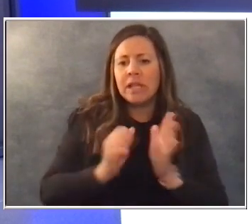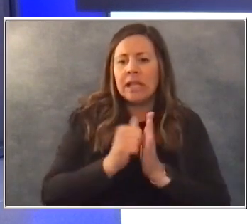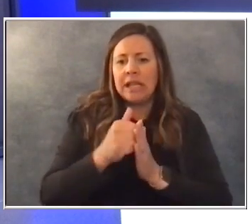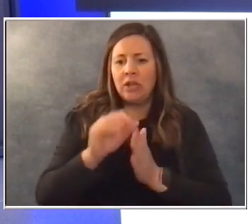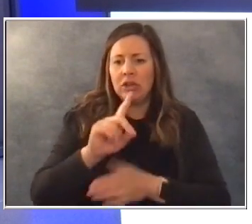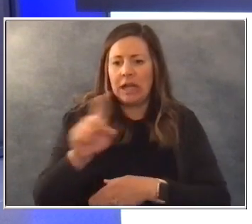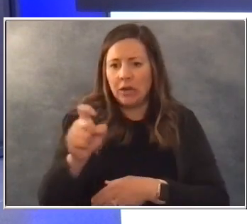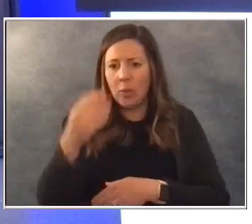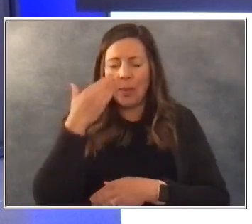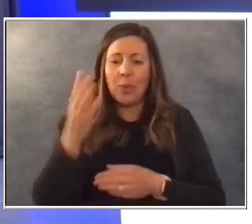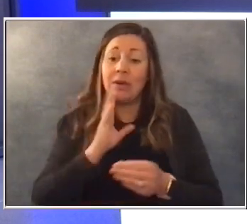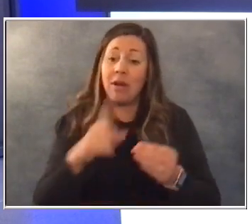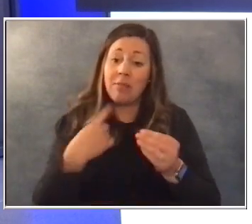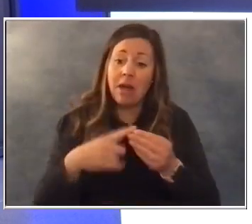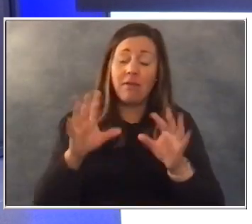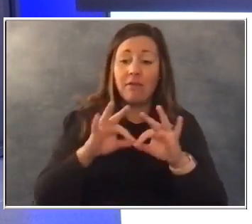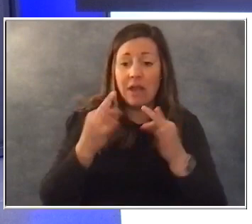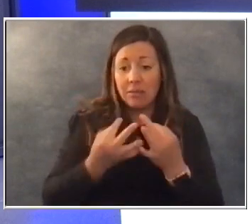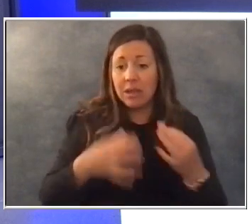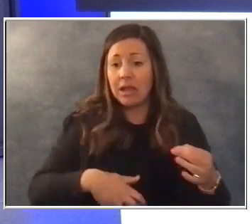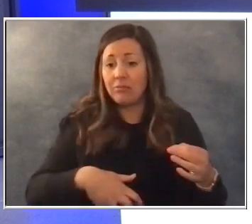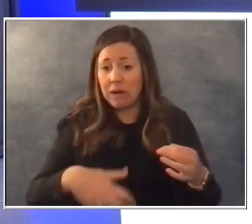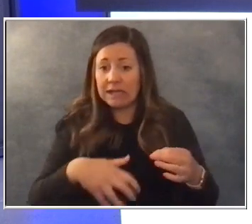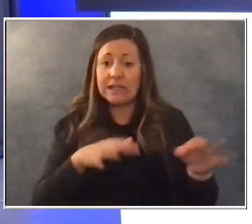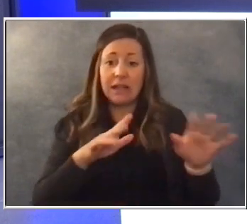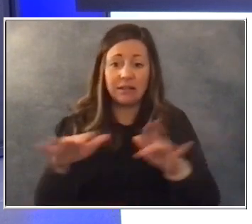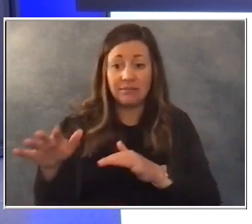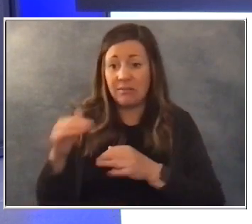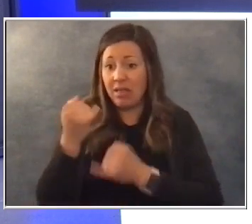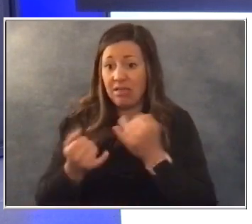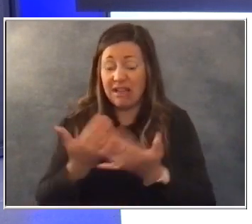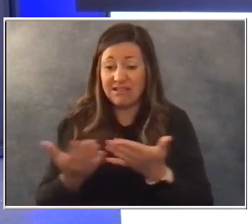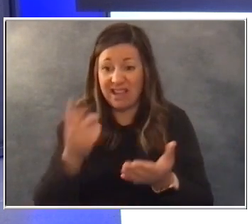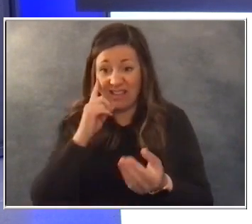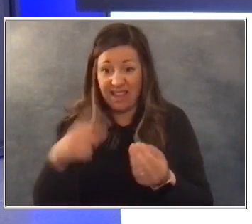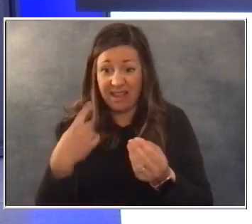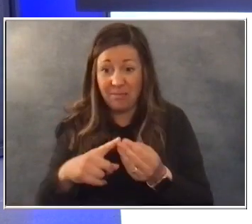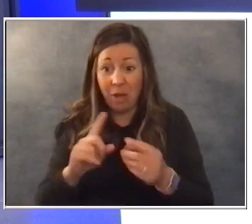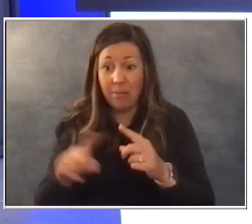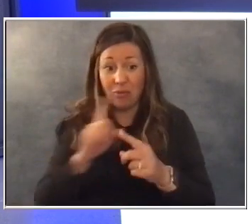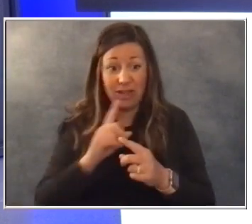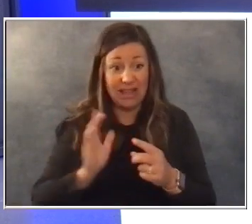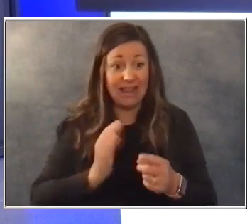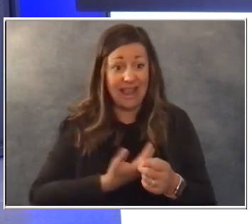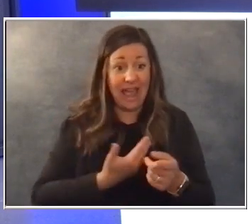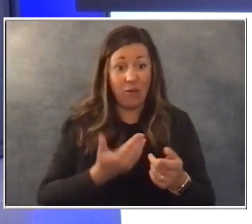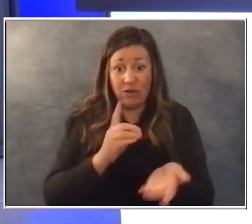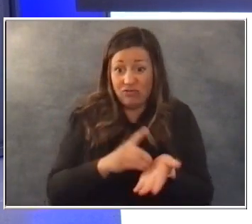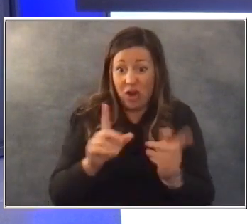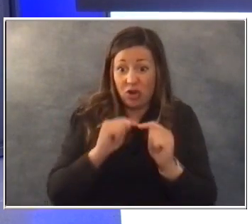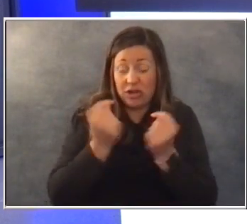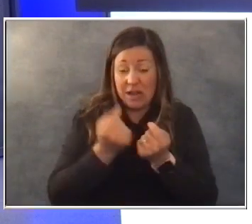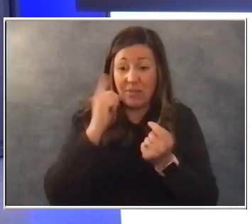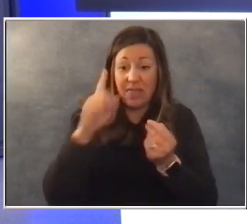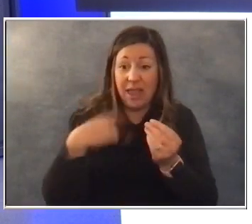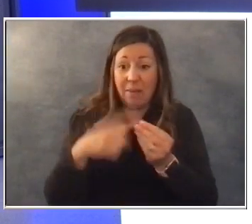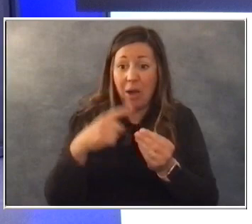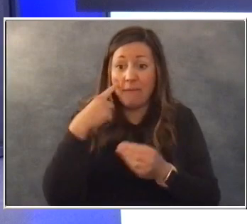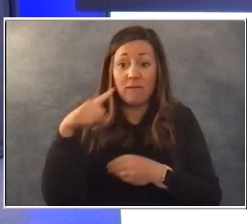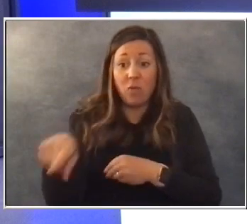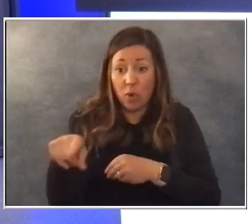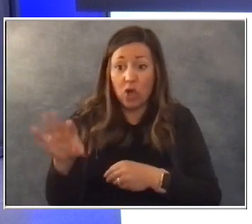having children, getting pregnant is the last thing you're thinking about. But our team thinks about that for you. That's something. Talk to us about that. Why